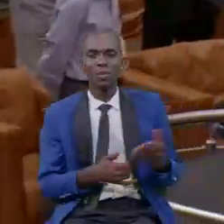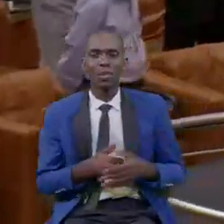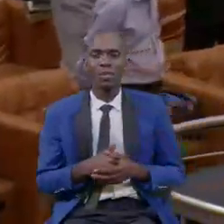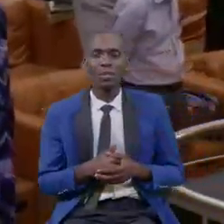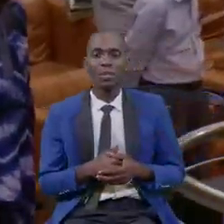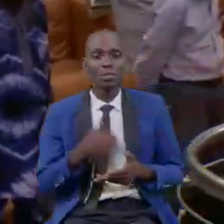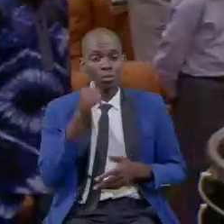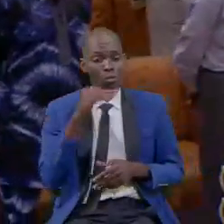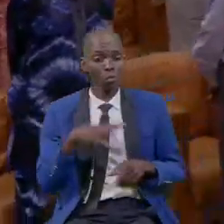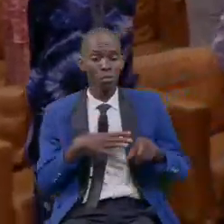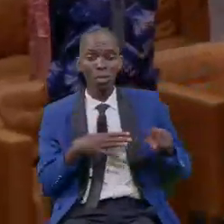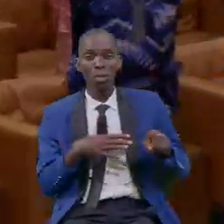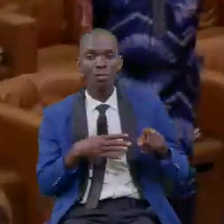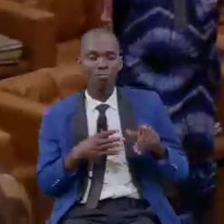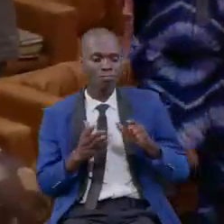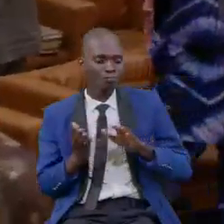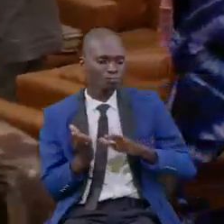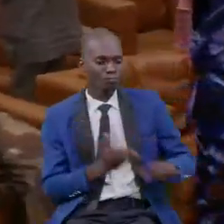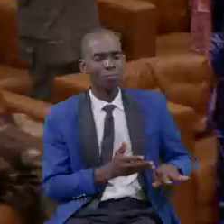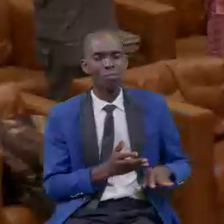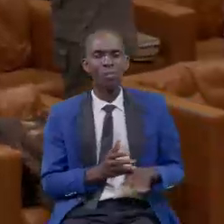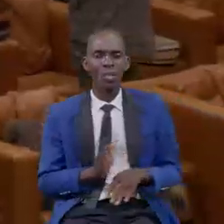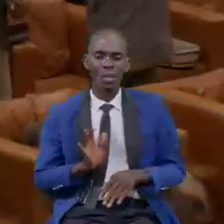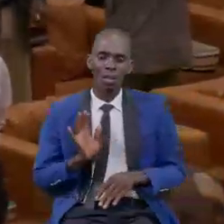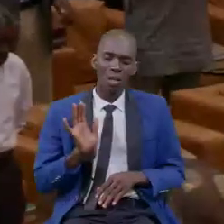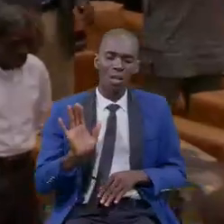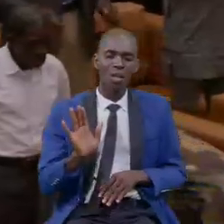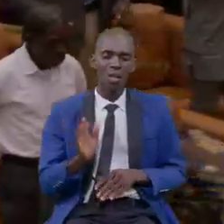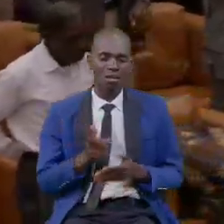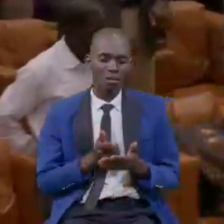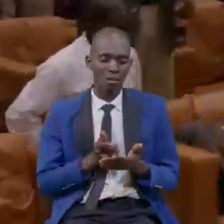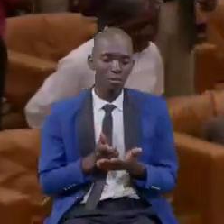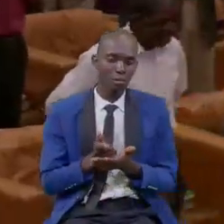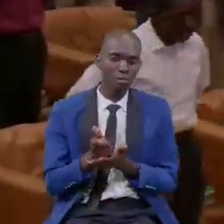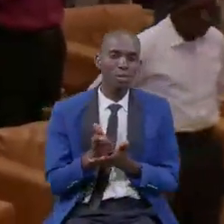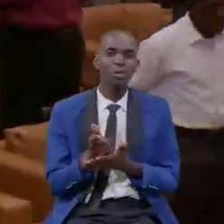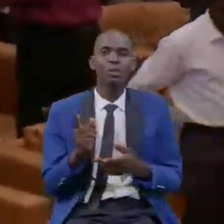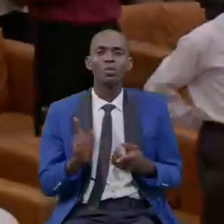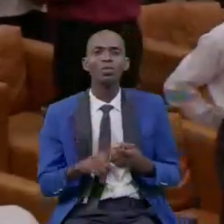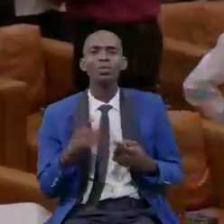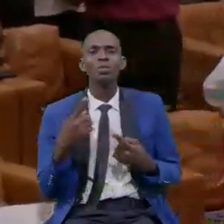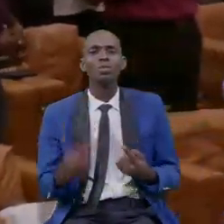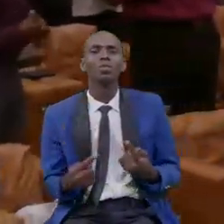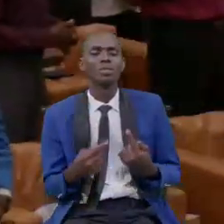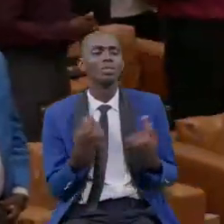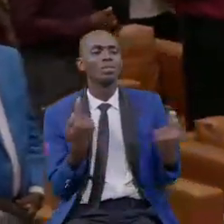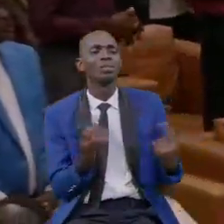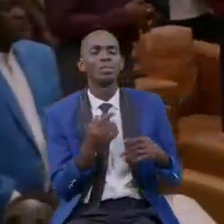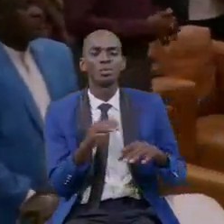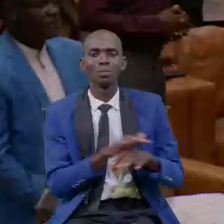She dropped loyalty to her pagan country.